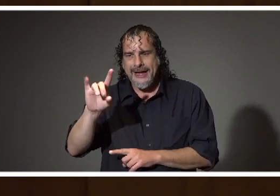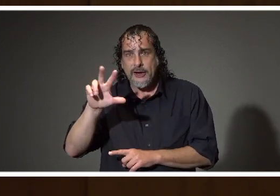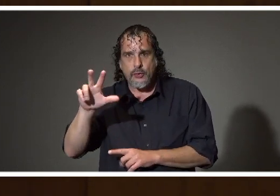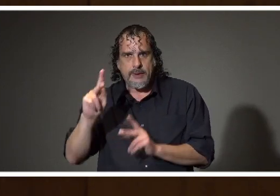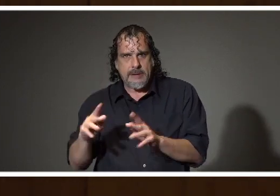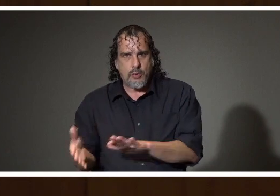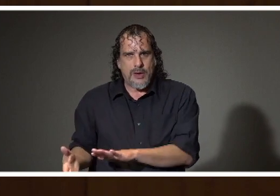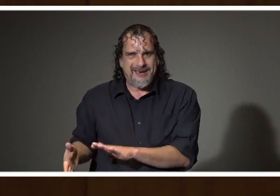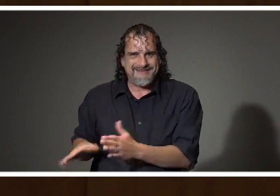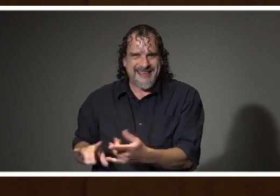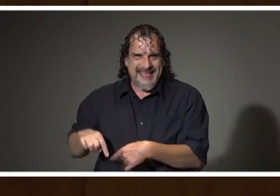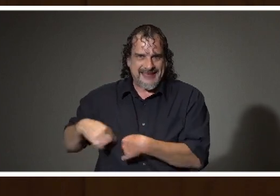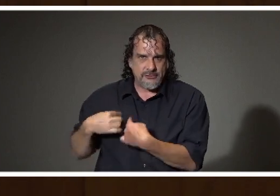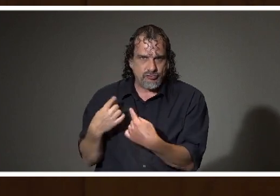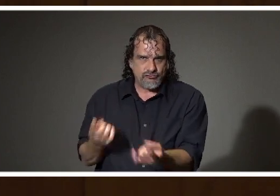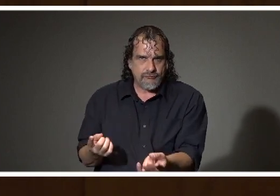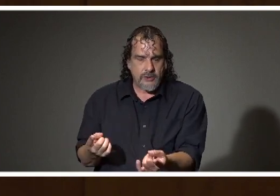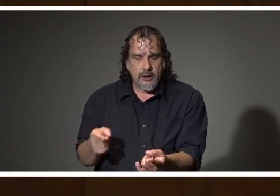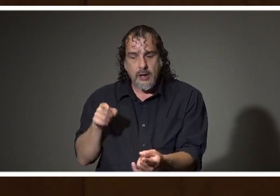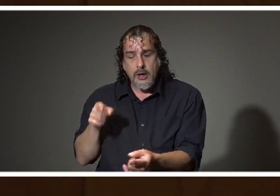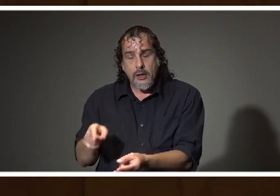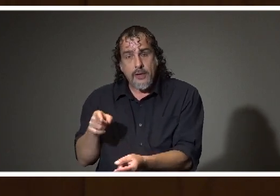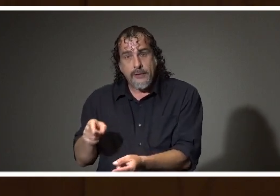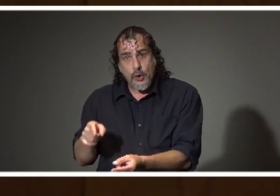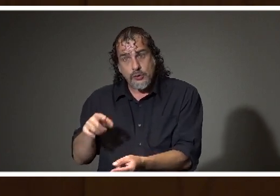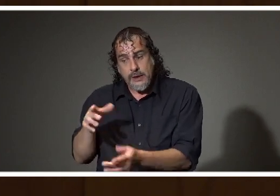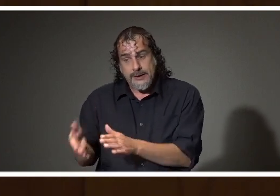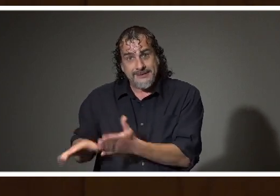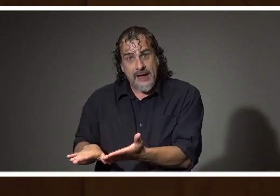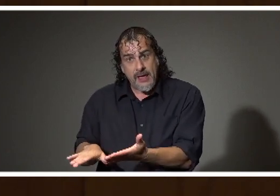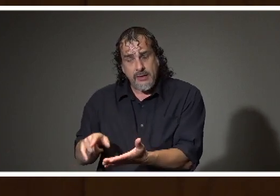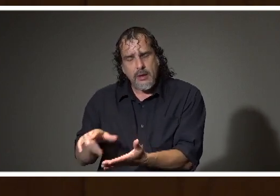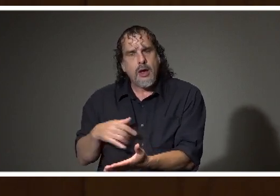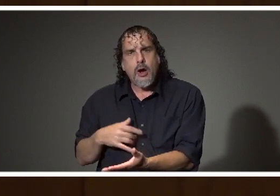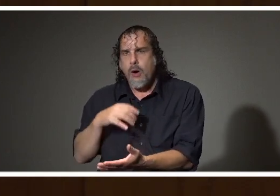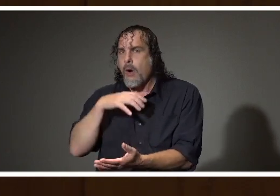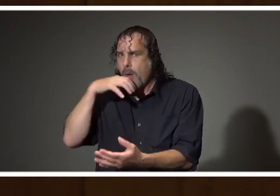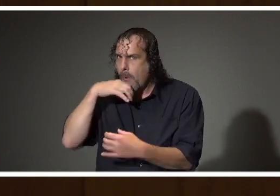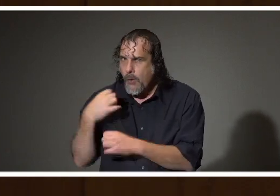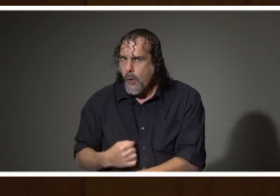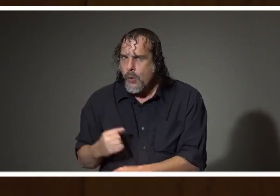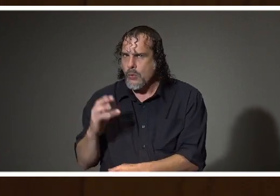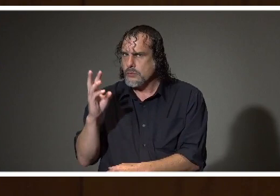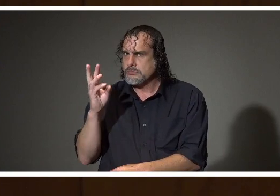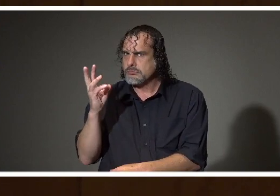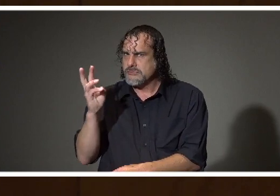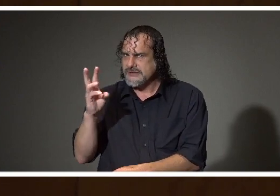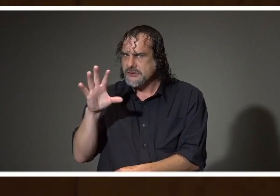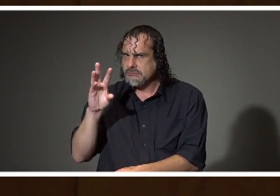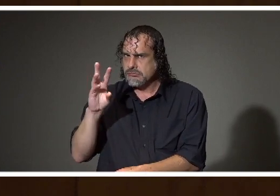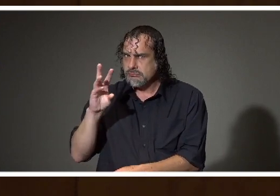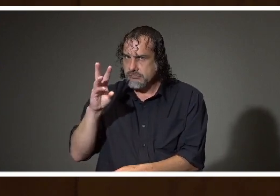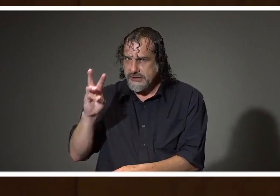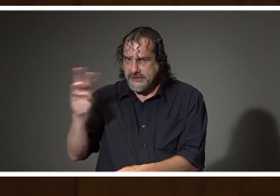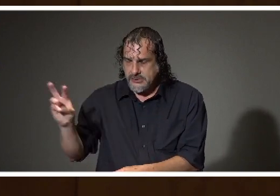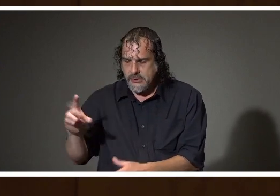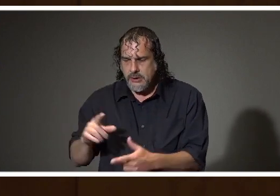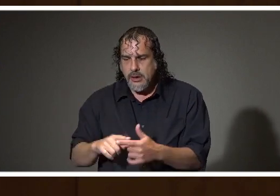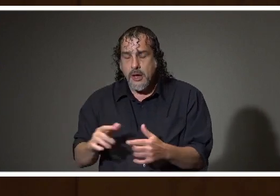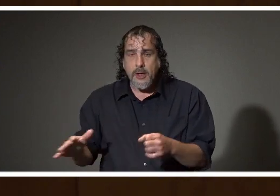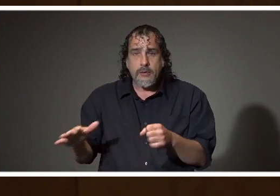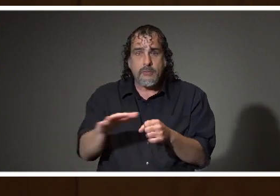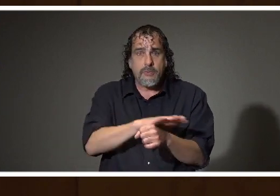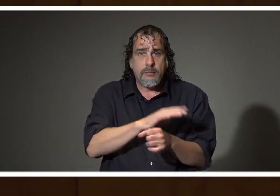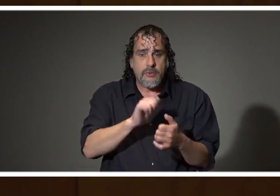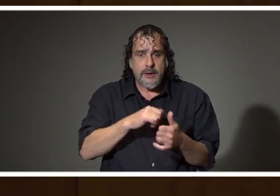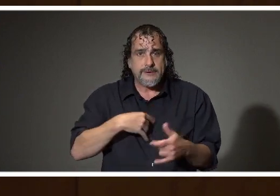Of note, 90% of those deaths are in individuals over 60 years of age. 51.3% of our total case burden is